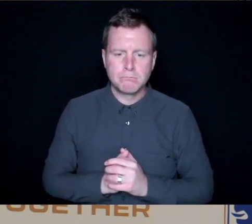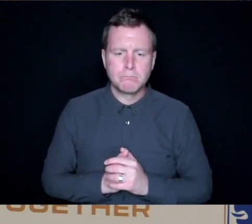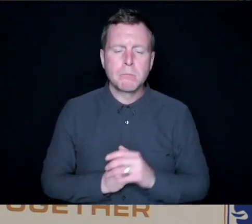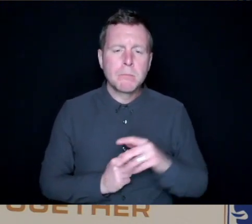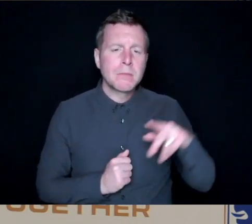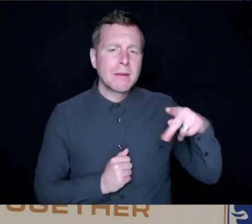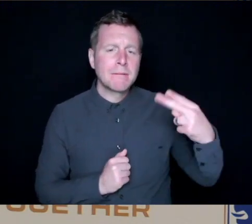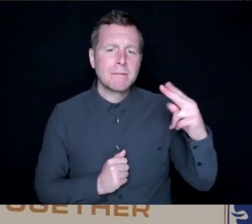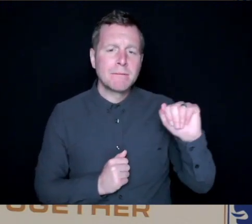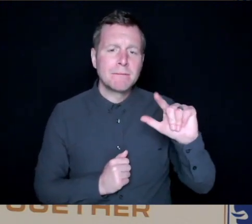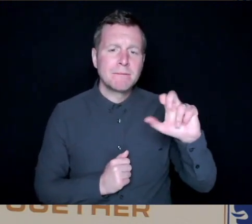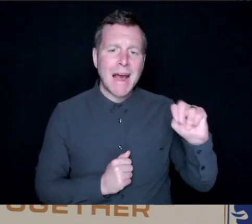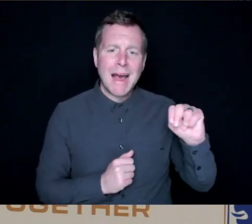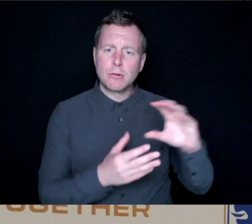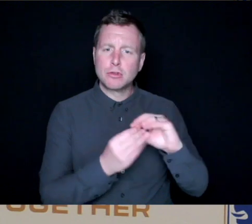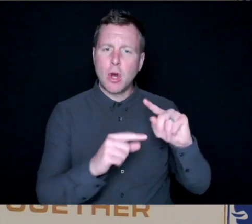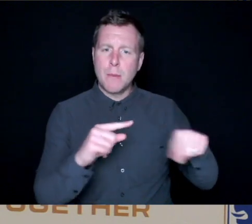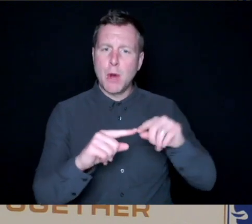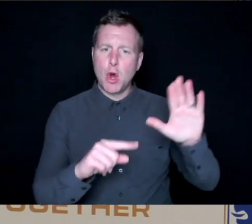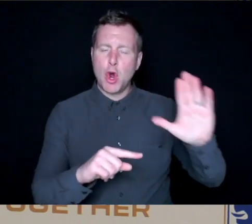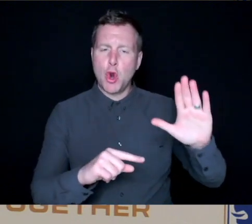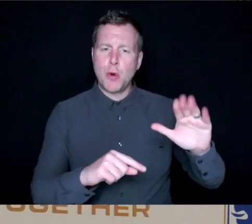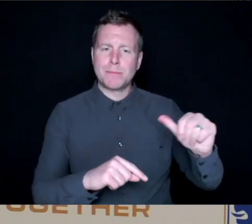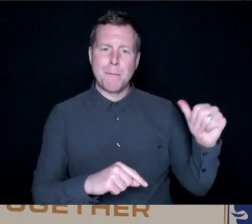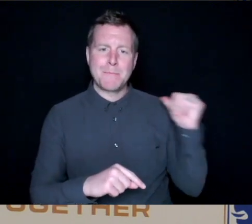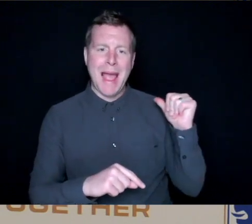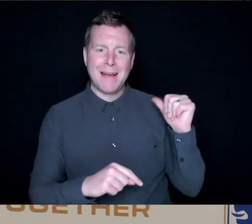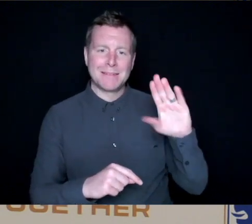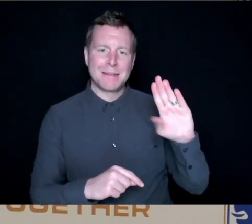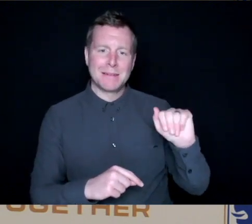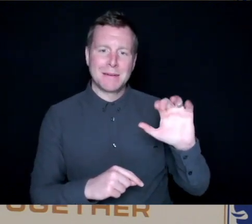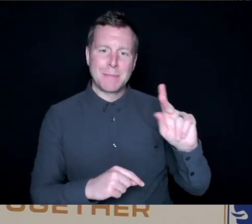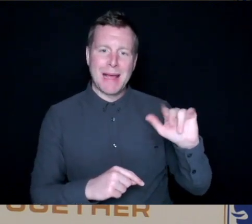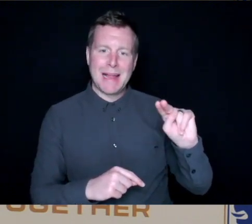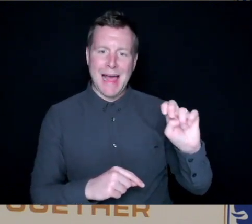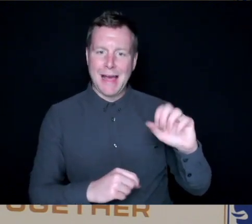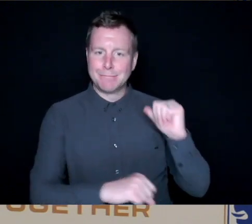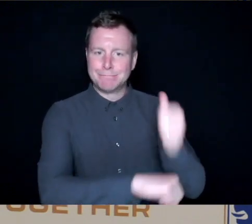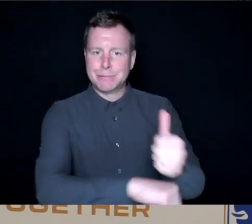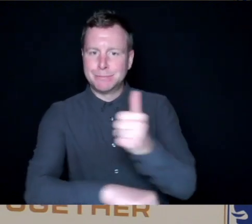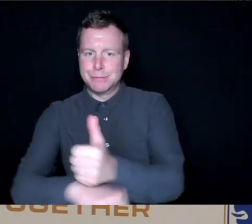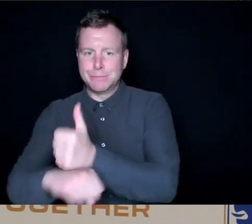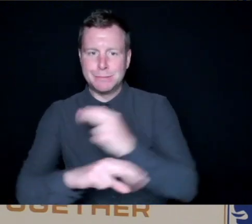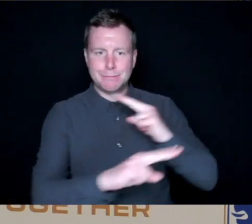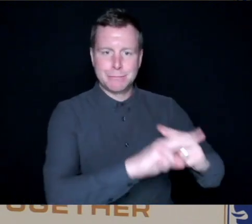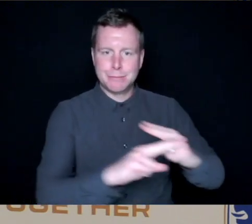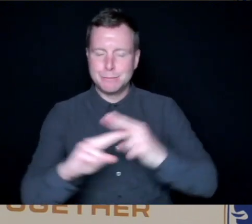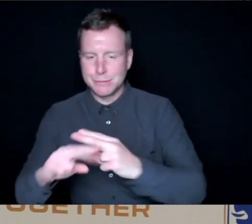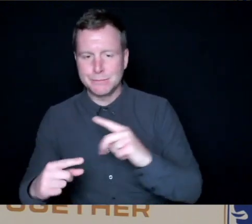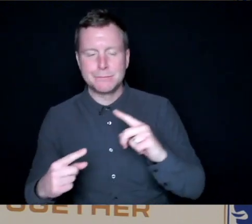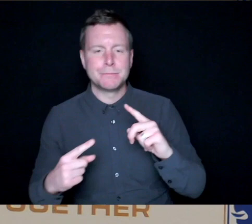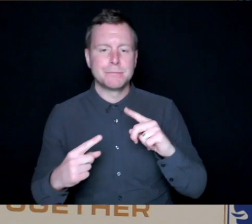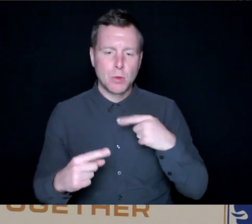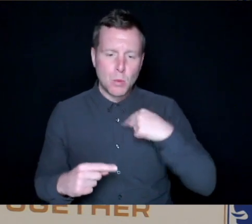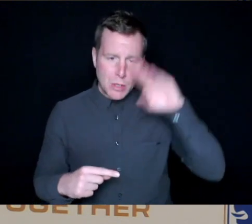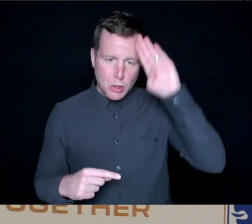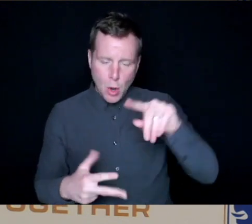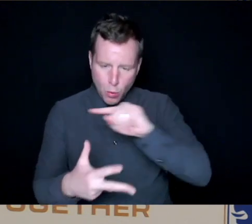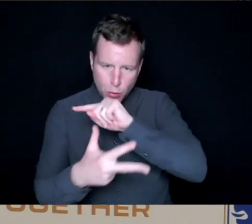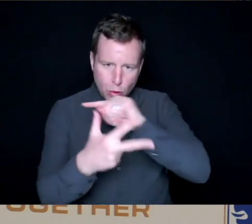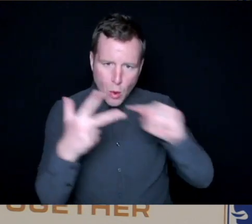Fallon talked about giving credit to her back line for the clean sheet. And so, we all know what Lou, Alana, and Soph can